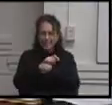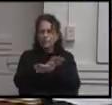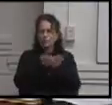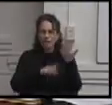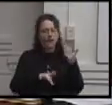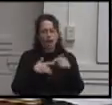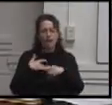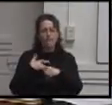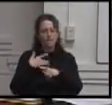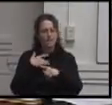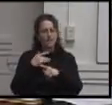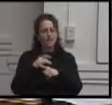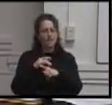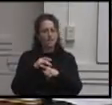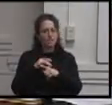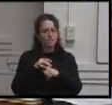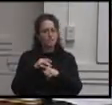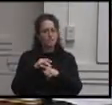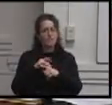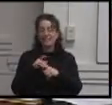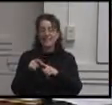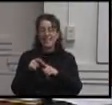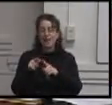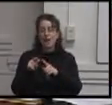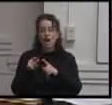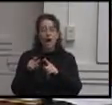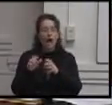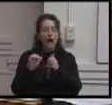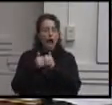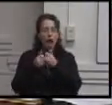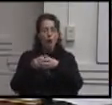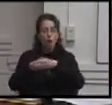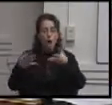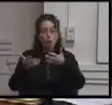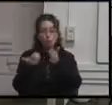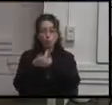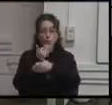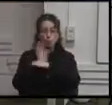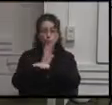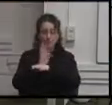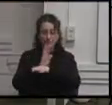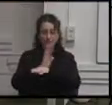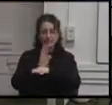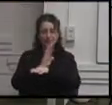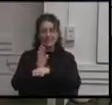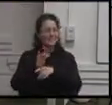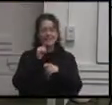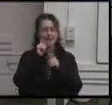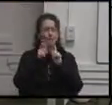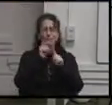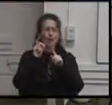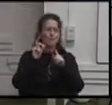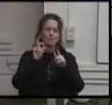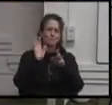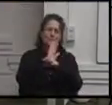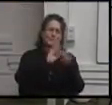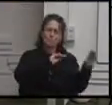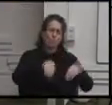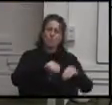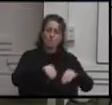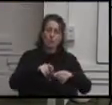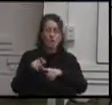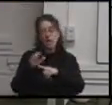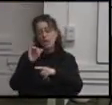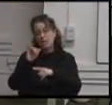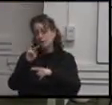growth is going to come, not necessarily from people. I absolutely agree. You know, and $4,000 investment in periodical article placement